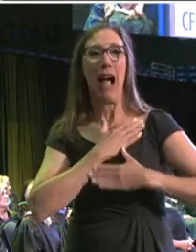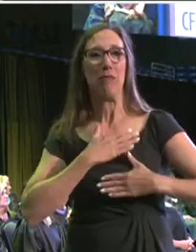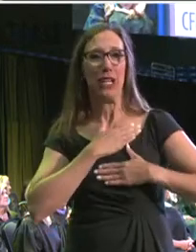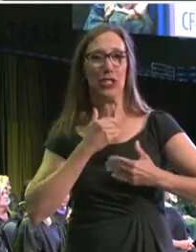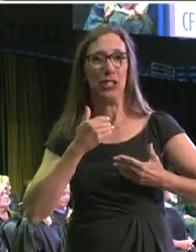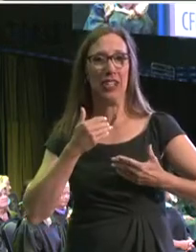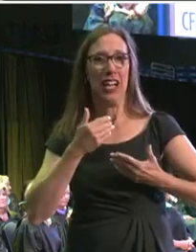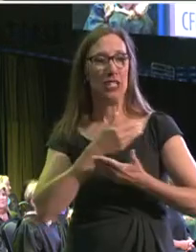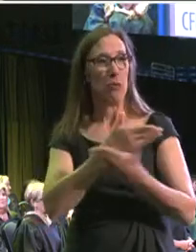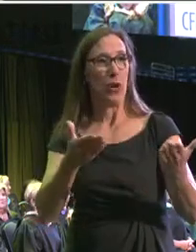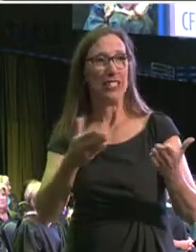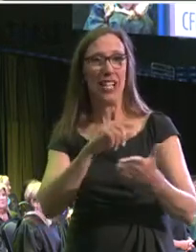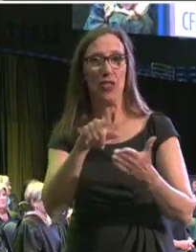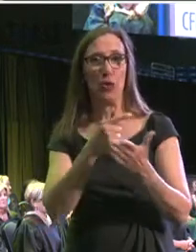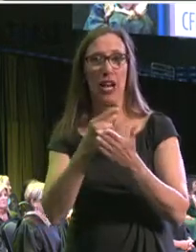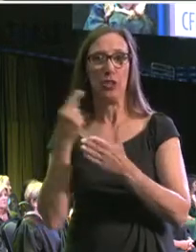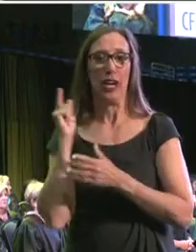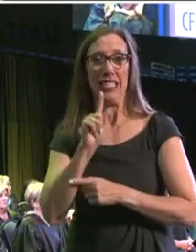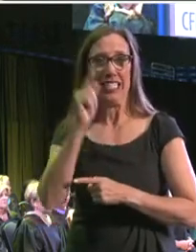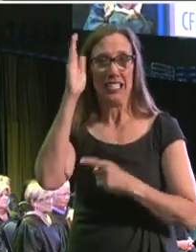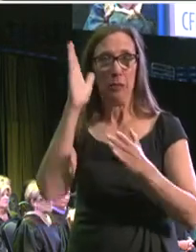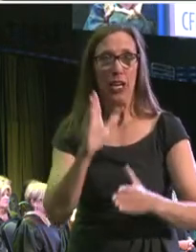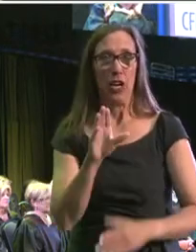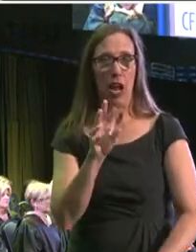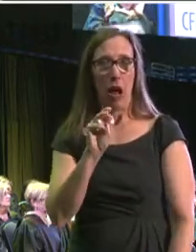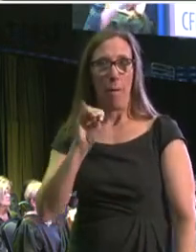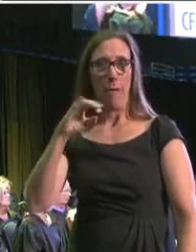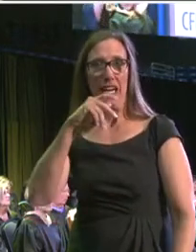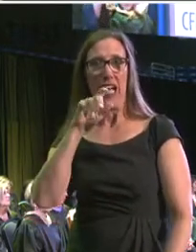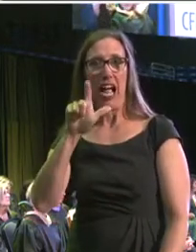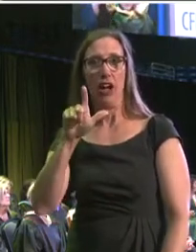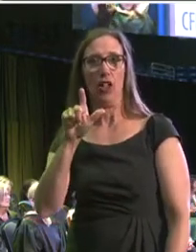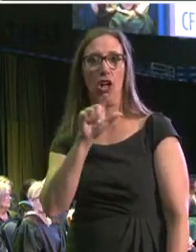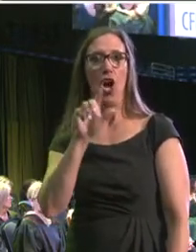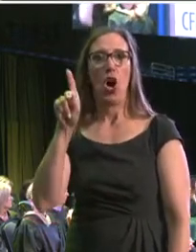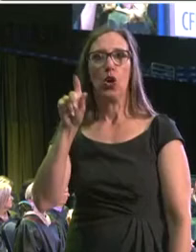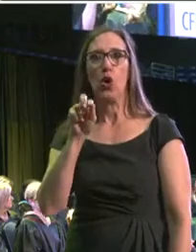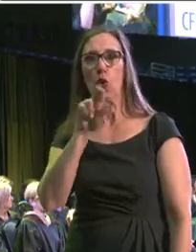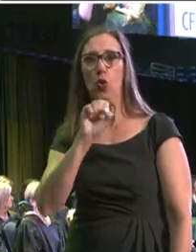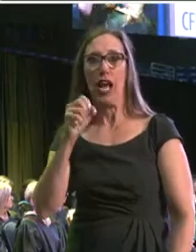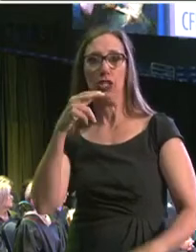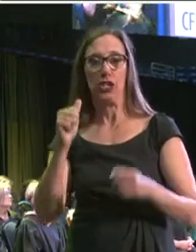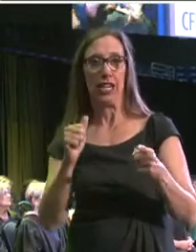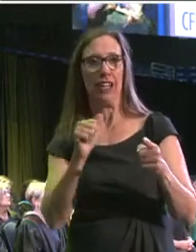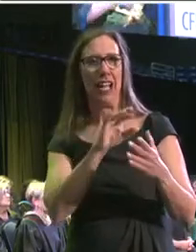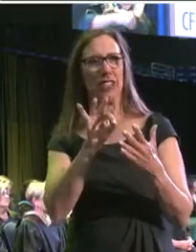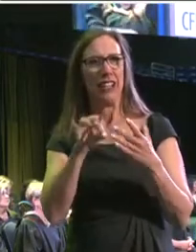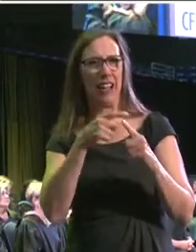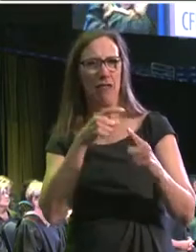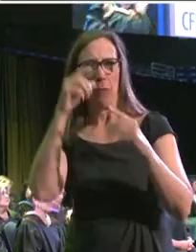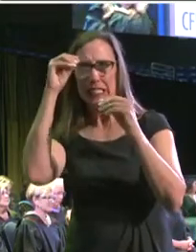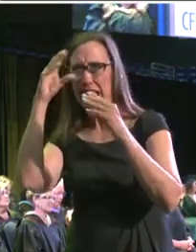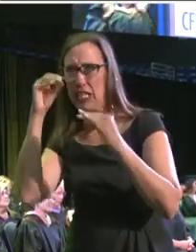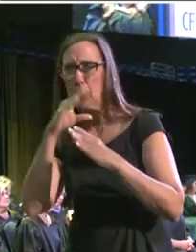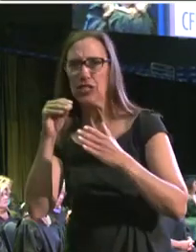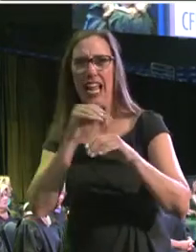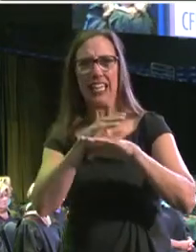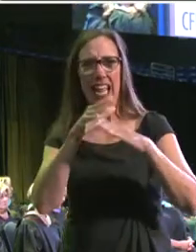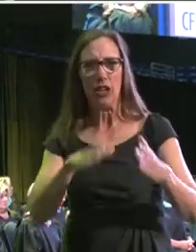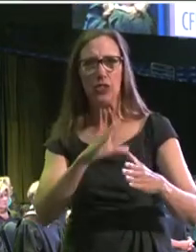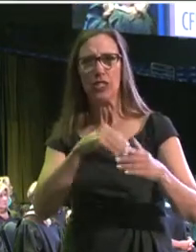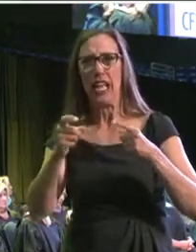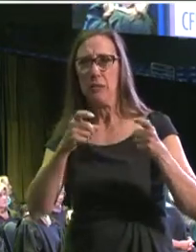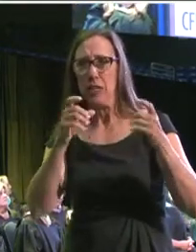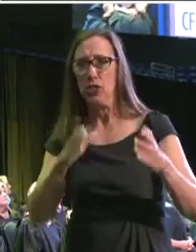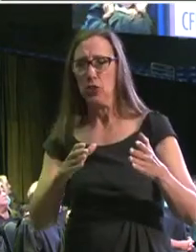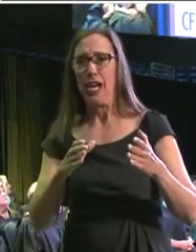present our graduation speaker, Mikhail Qureshi. Mikhail was selected by a panel of teachers, counselors, and administrators